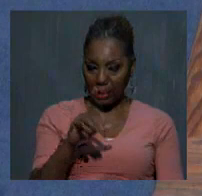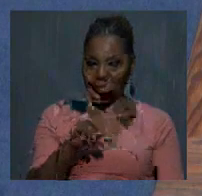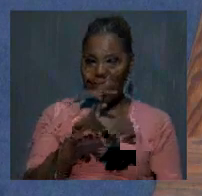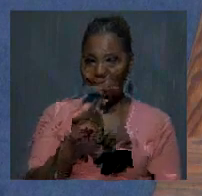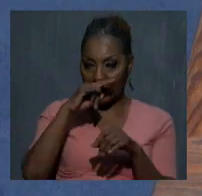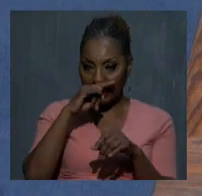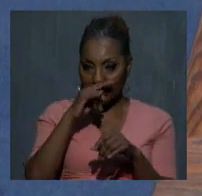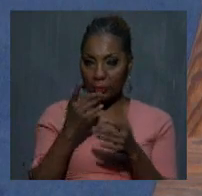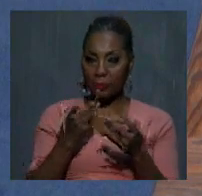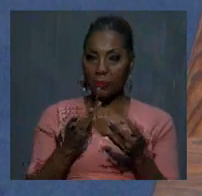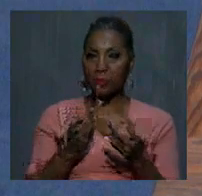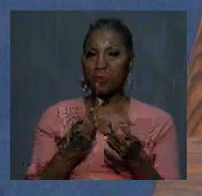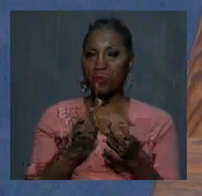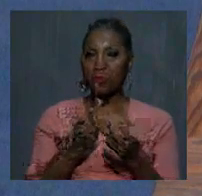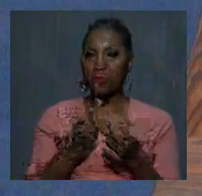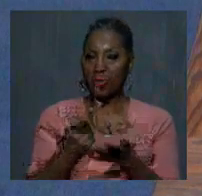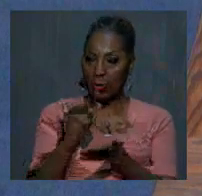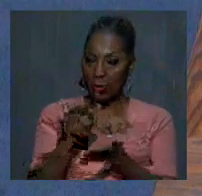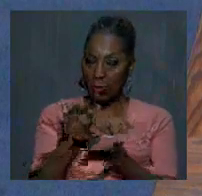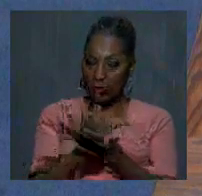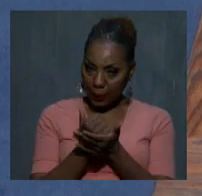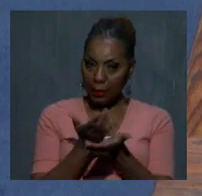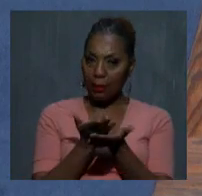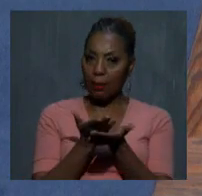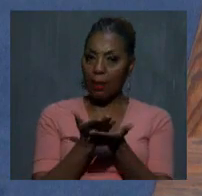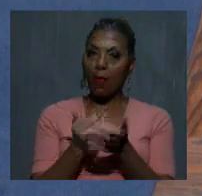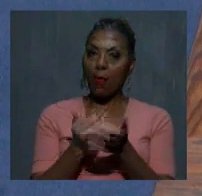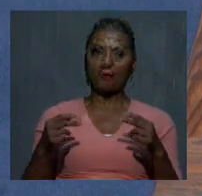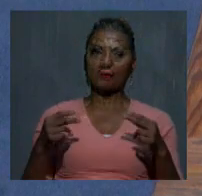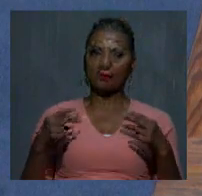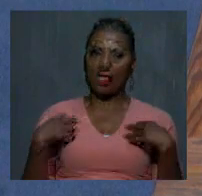kids healthy